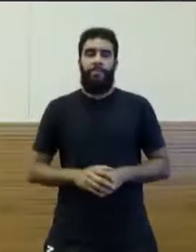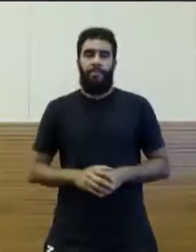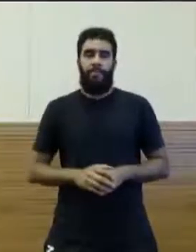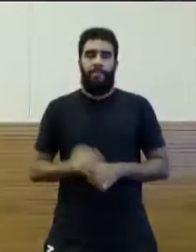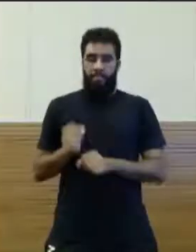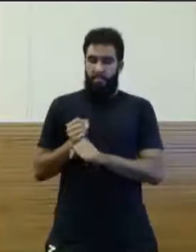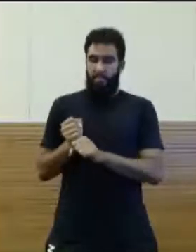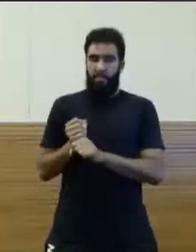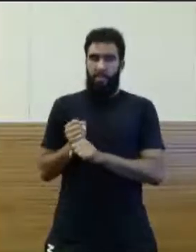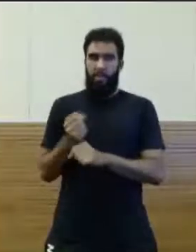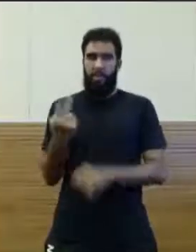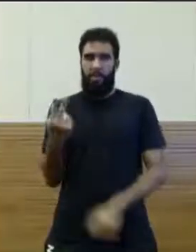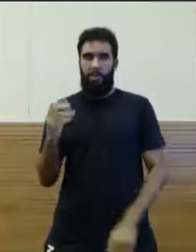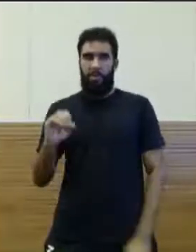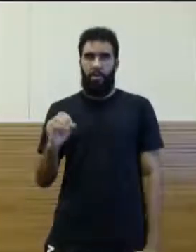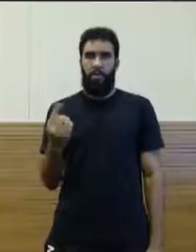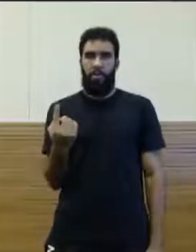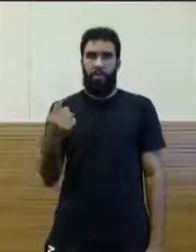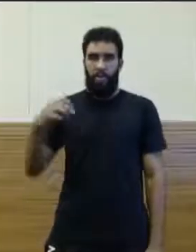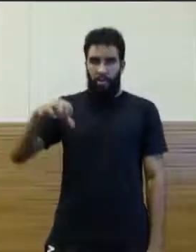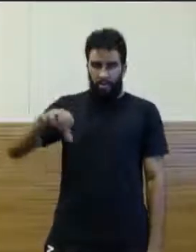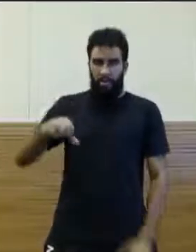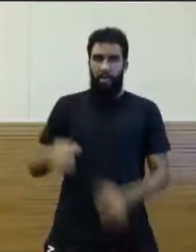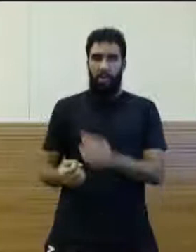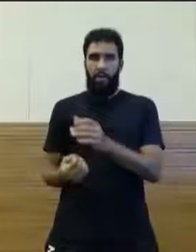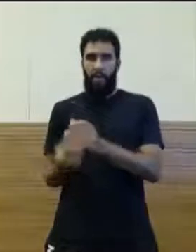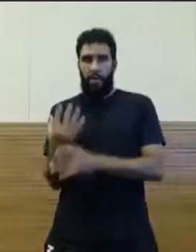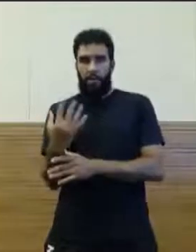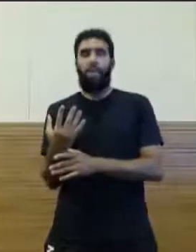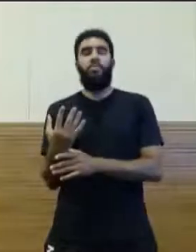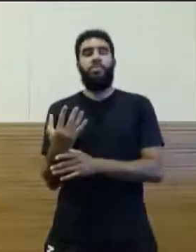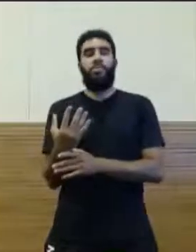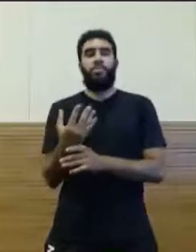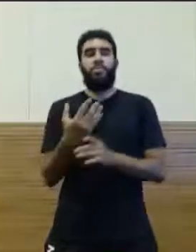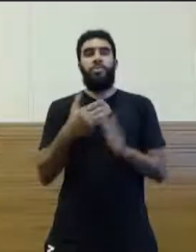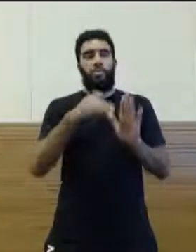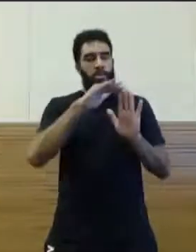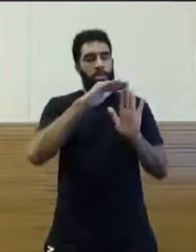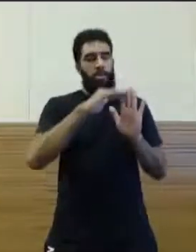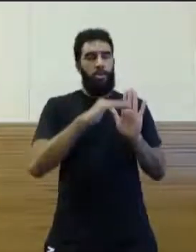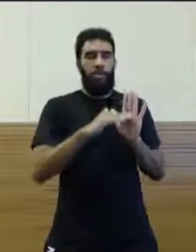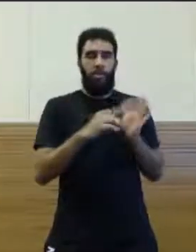groups. For example, in 2019, we had a manual